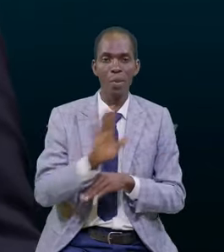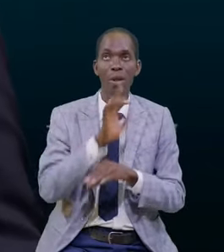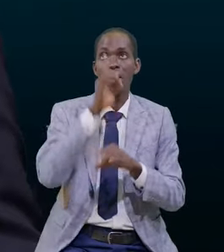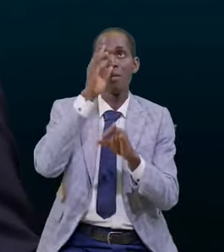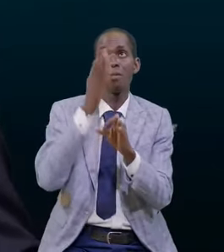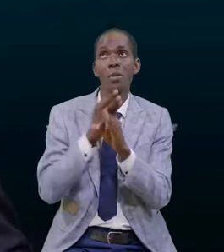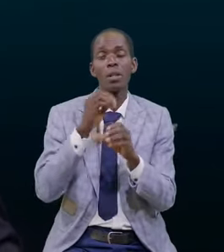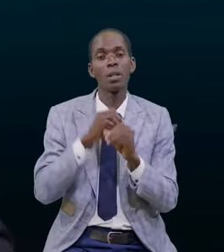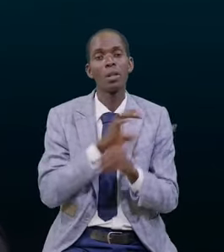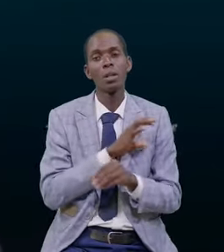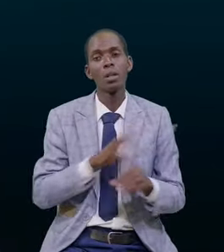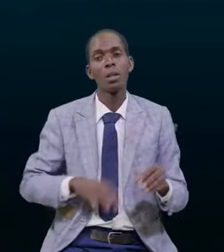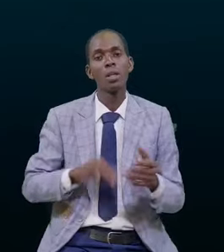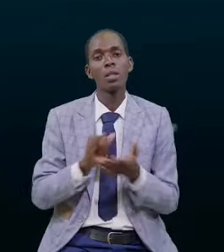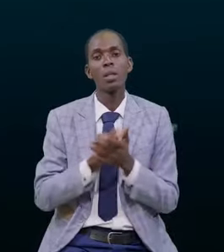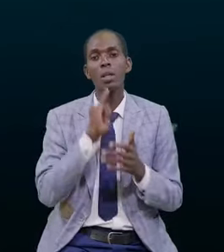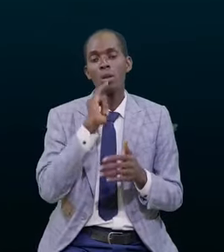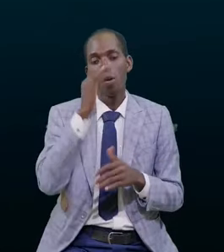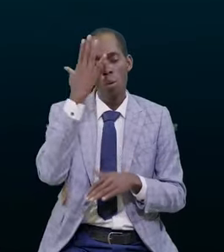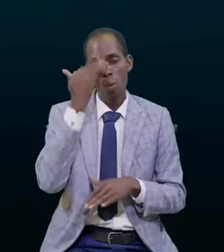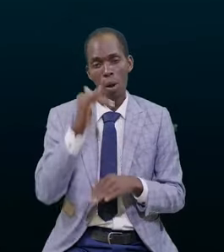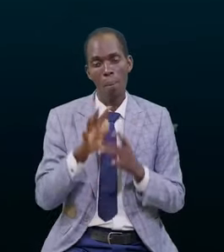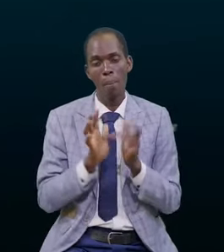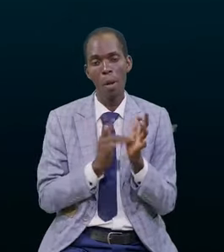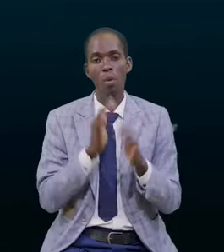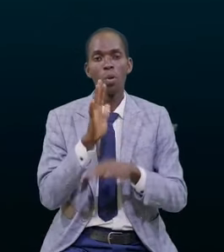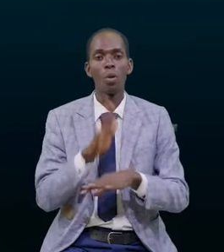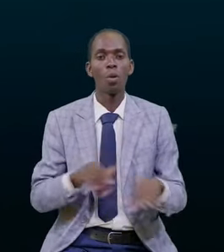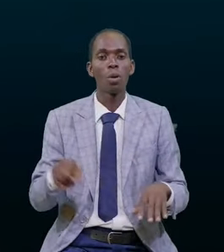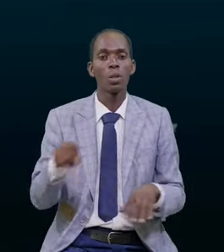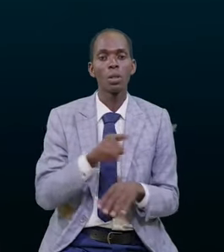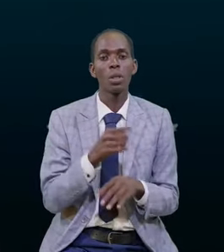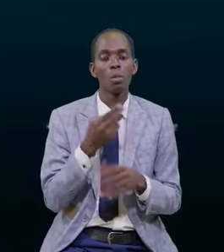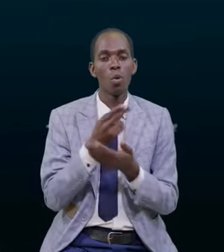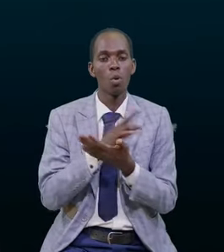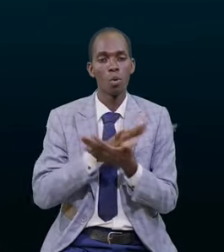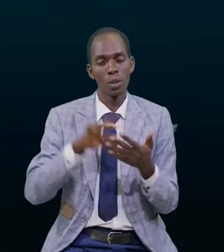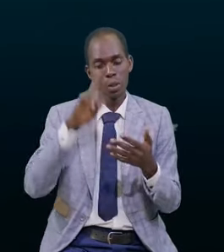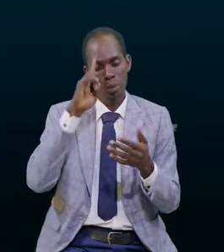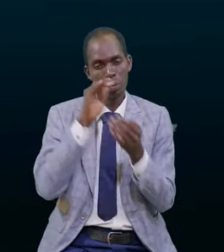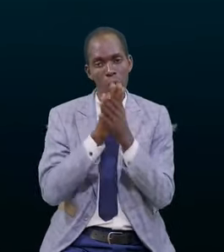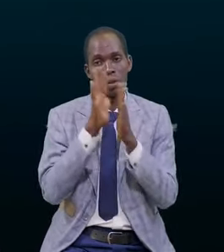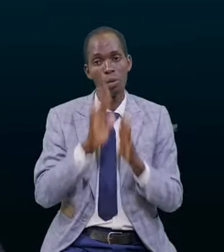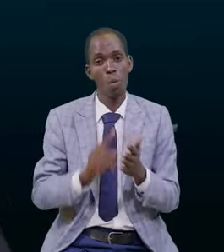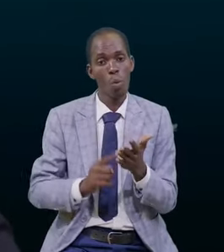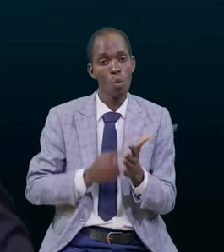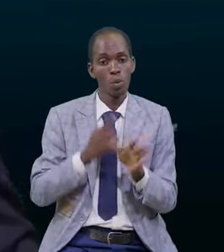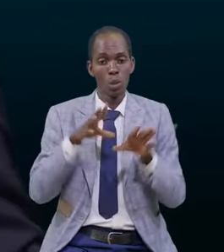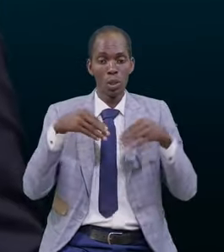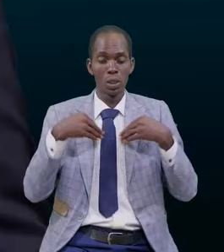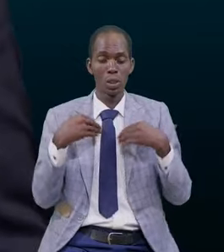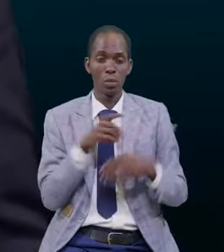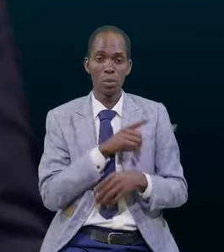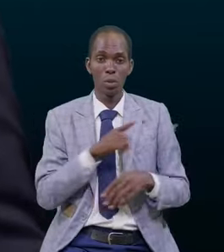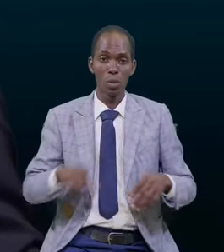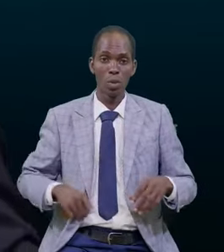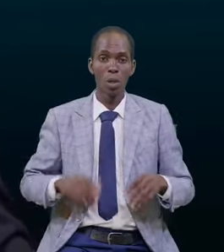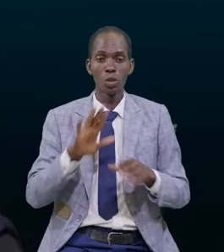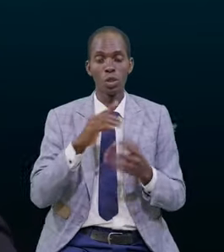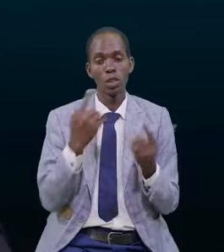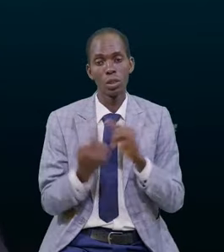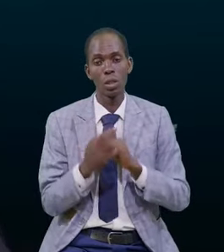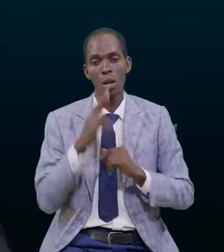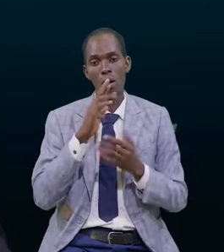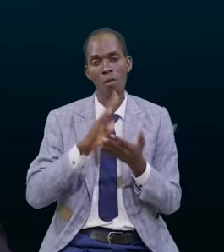to as holy Brethren the moment we come unto the Lord and our sins are forgiven we receive the righteousness of